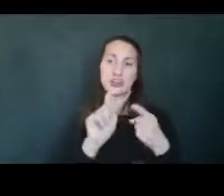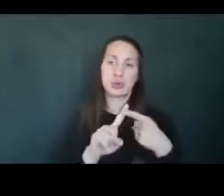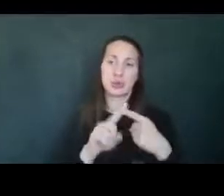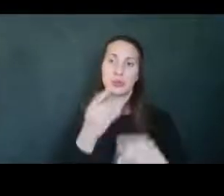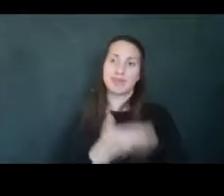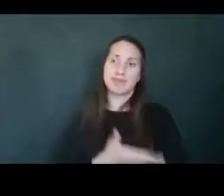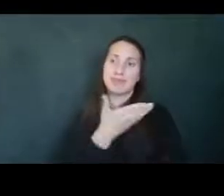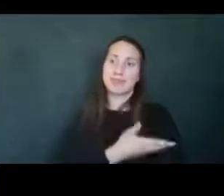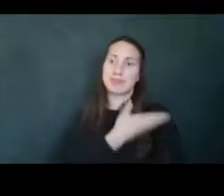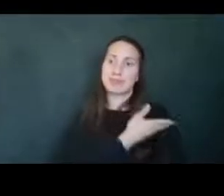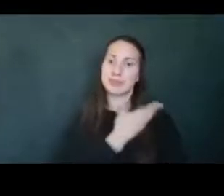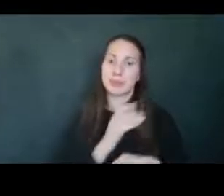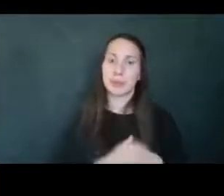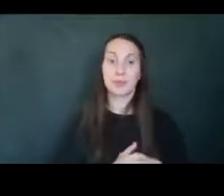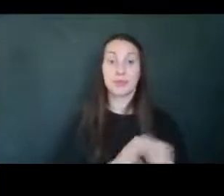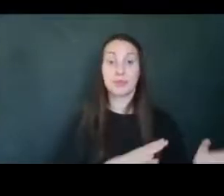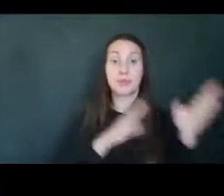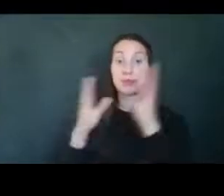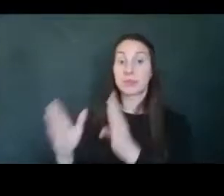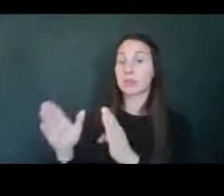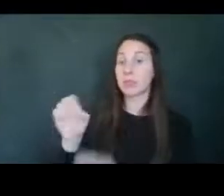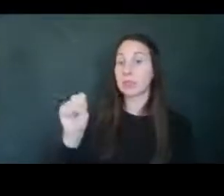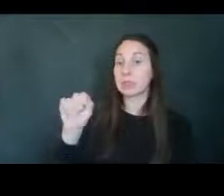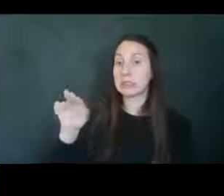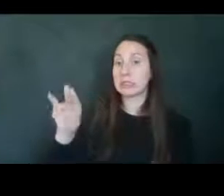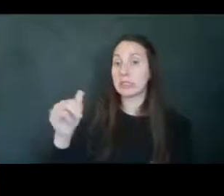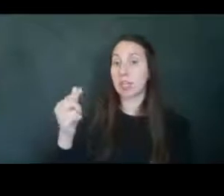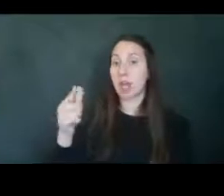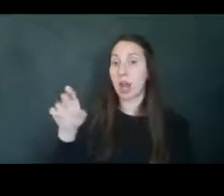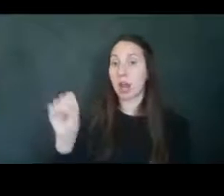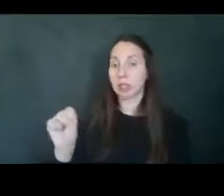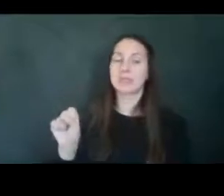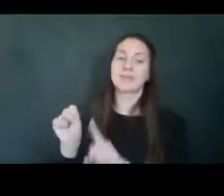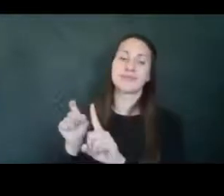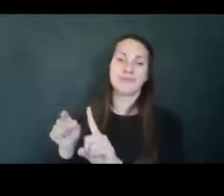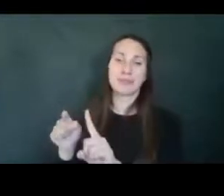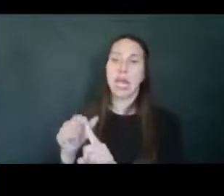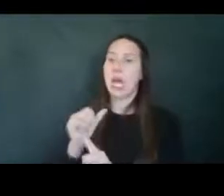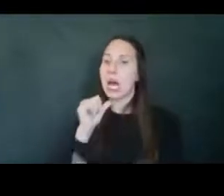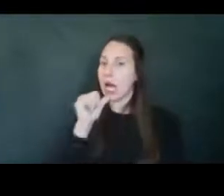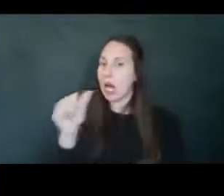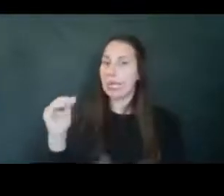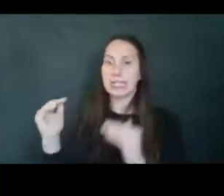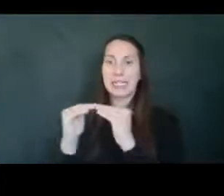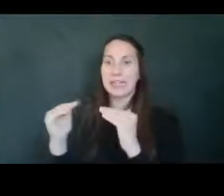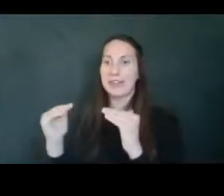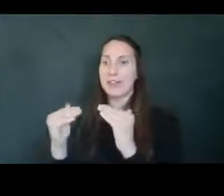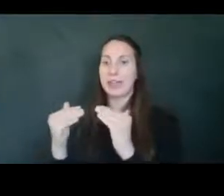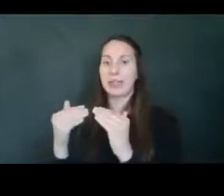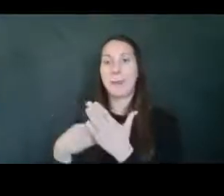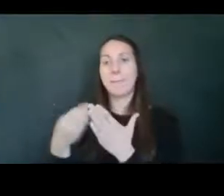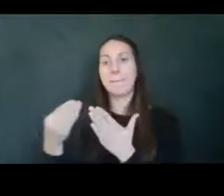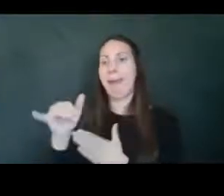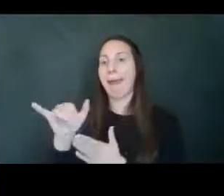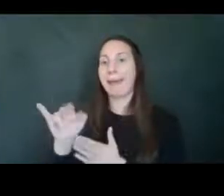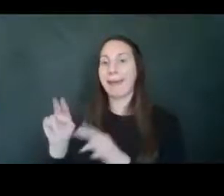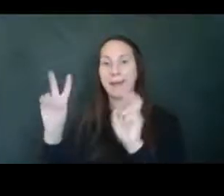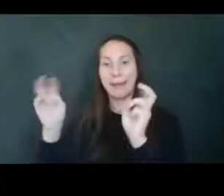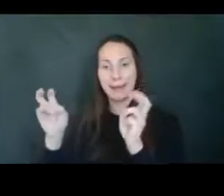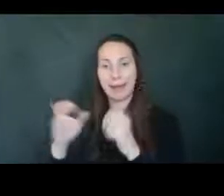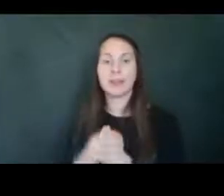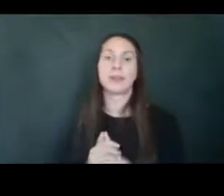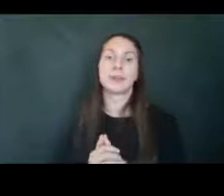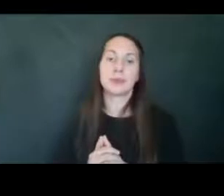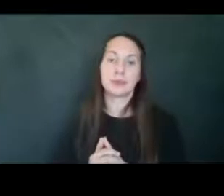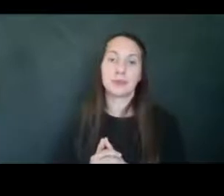of uneven buy-in. Synagogues, again, where the clergy were very committed and involved, fared much, much better.